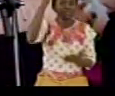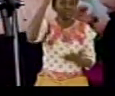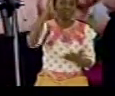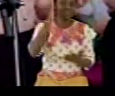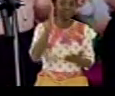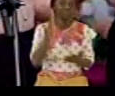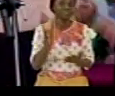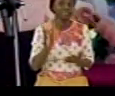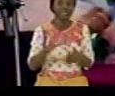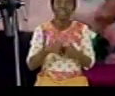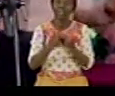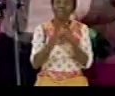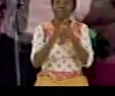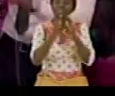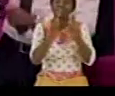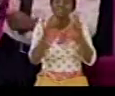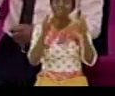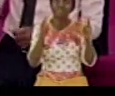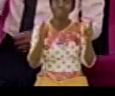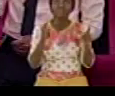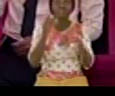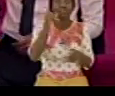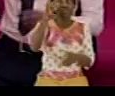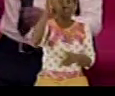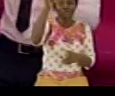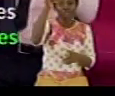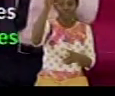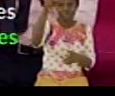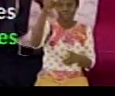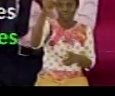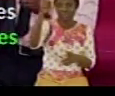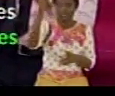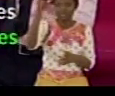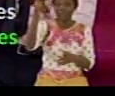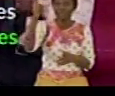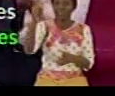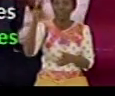How great thou art, you are God.